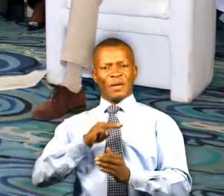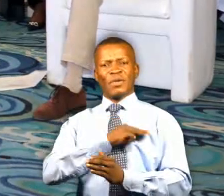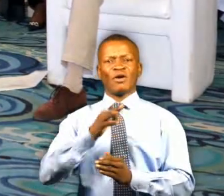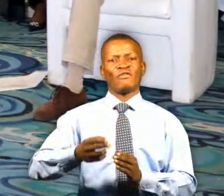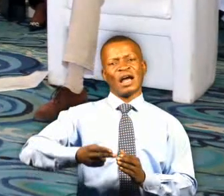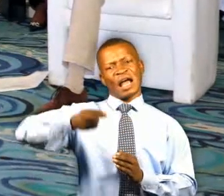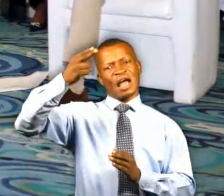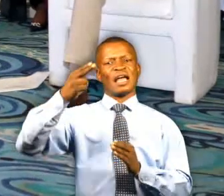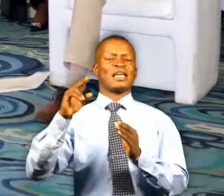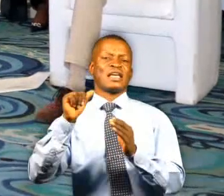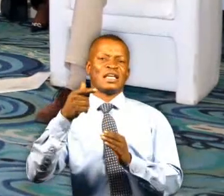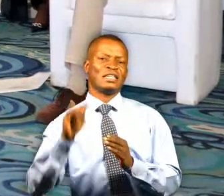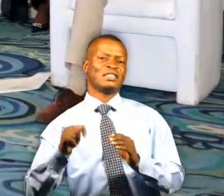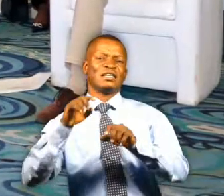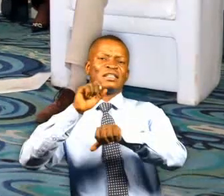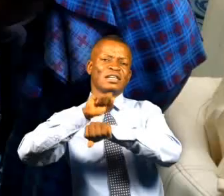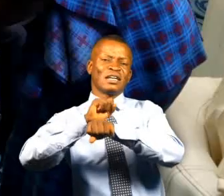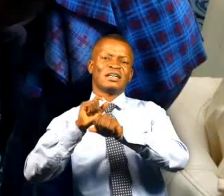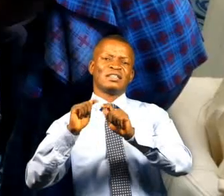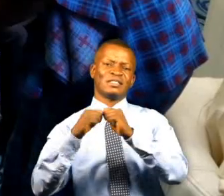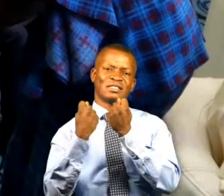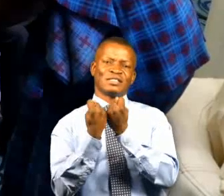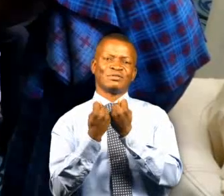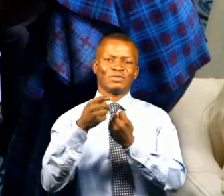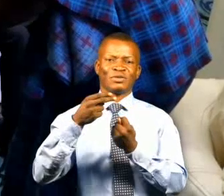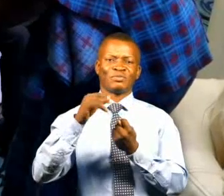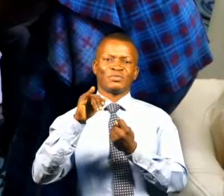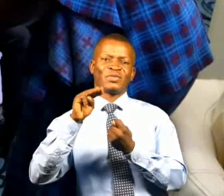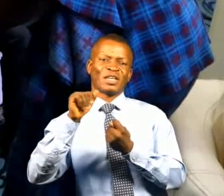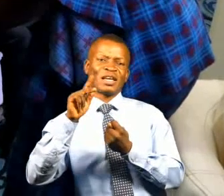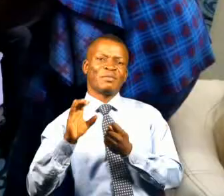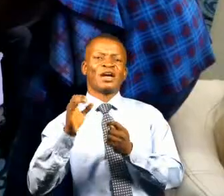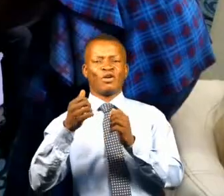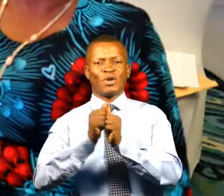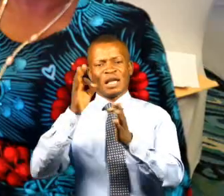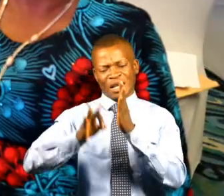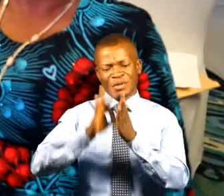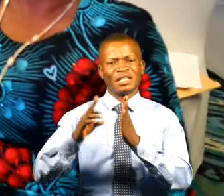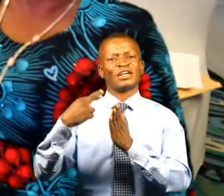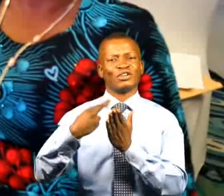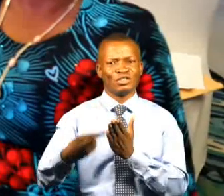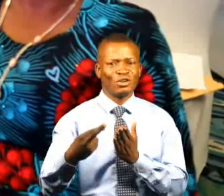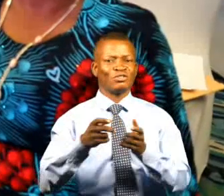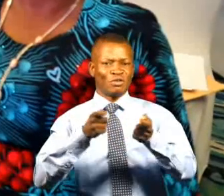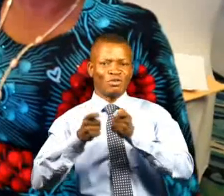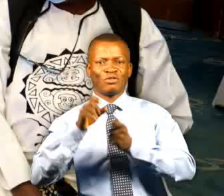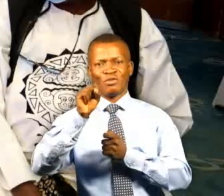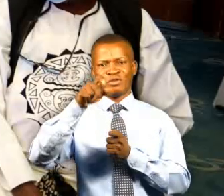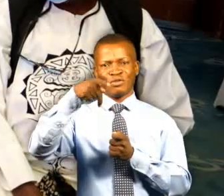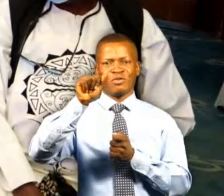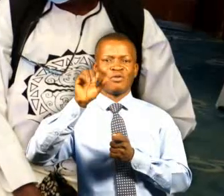of the High-Level Multi-Agency Task Team, HIMAT, members of Service Provider Accountability Resource Control,